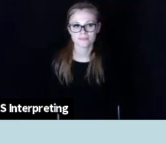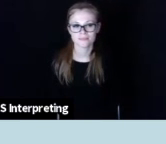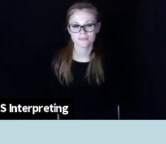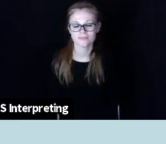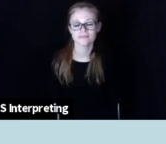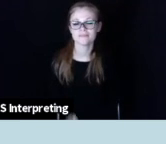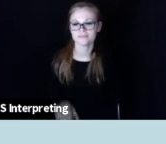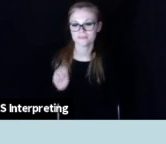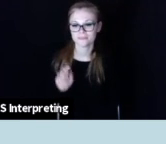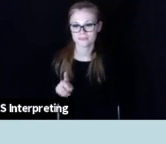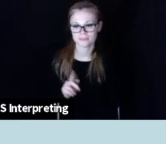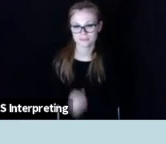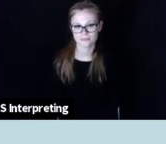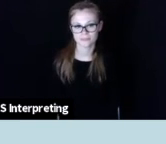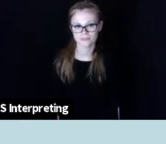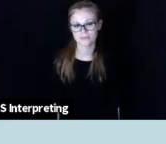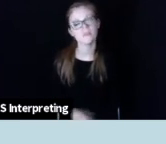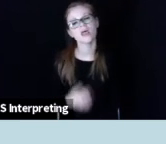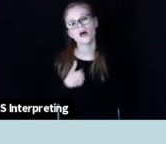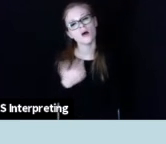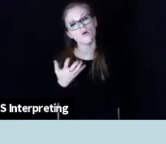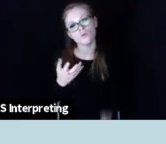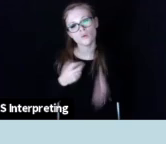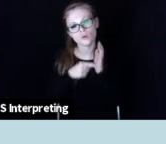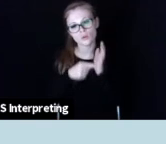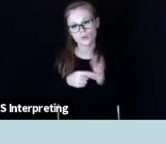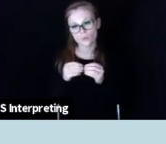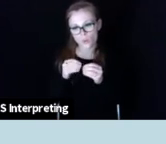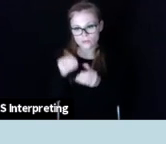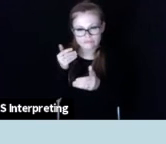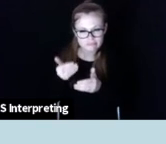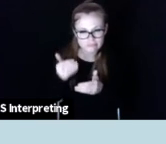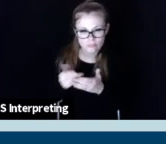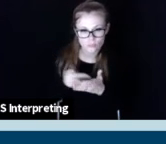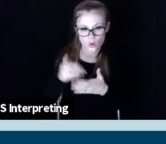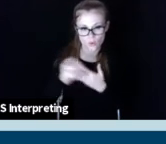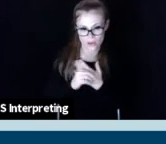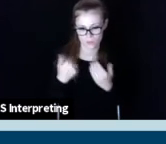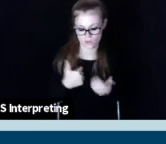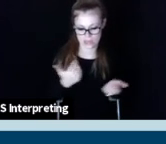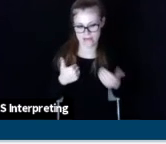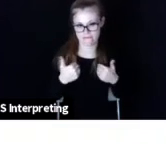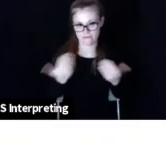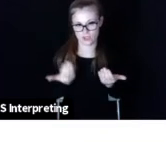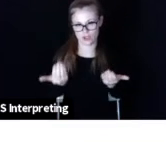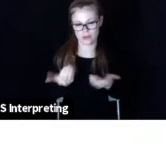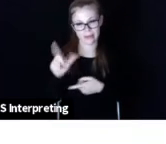Okay. And I want to show you some more upcoming programs that we have here at the library.